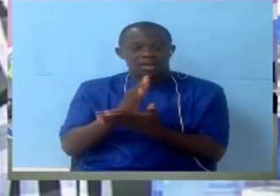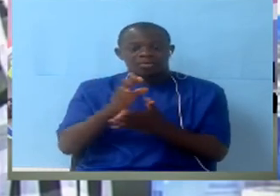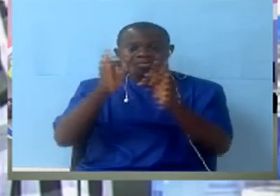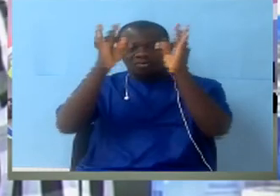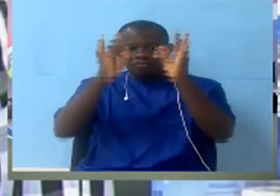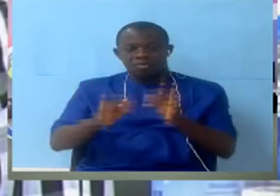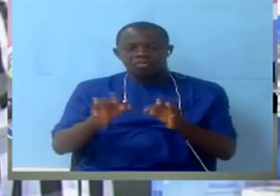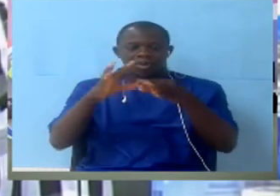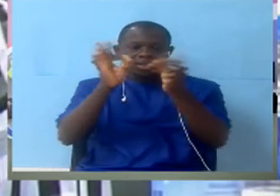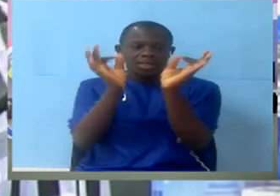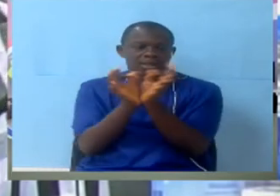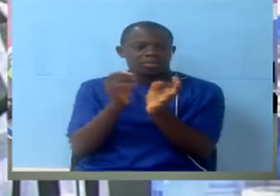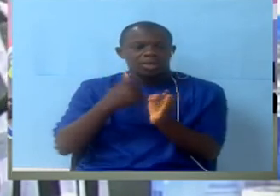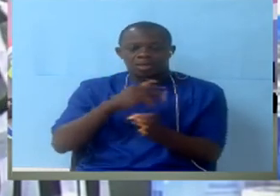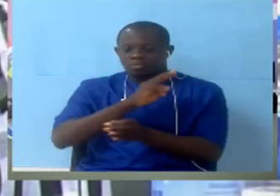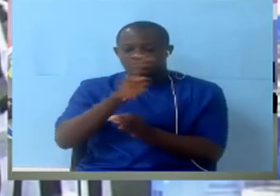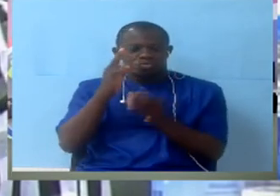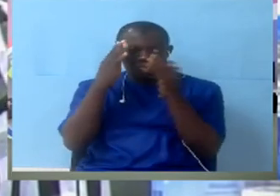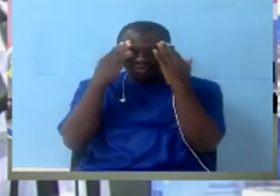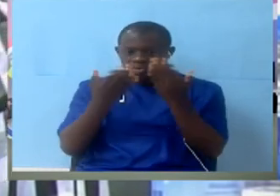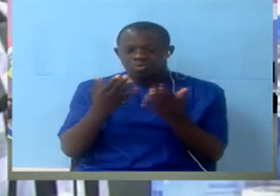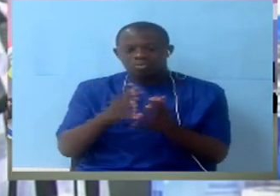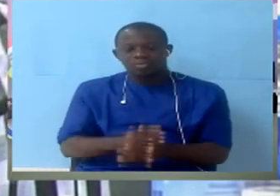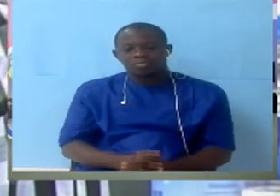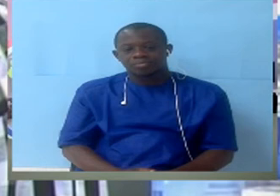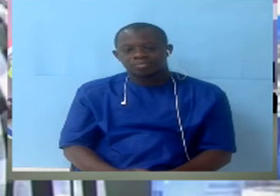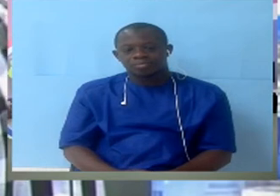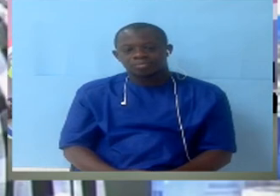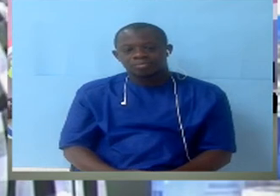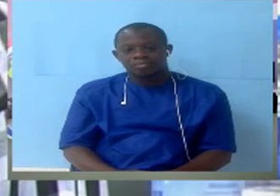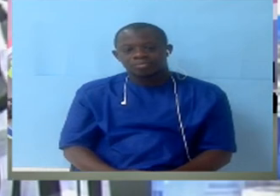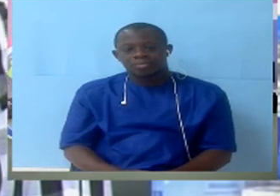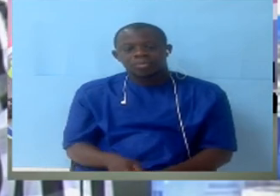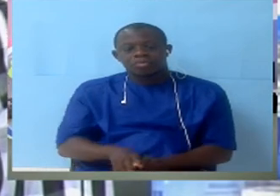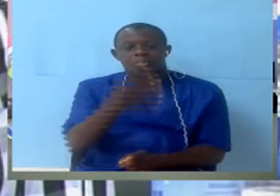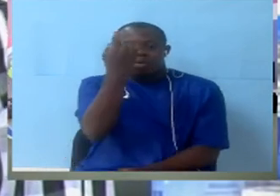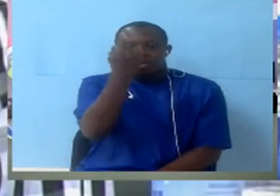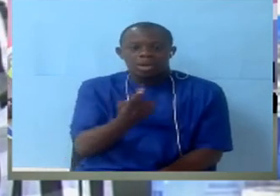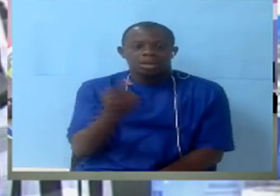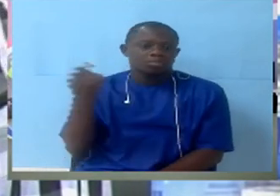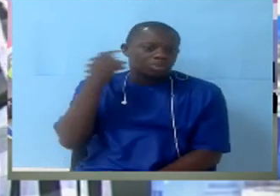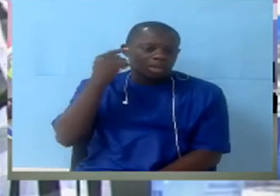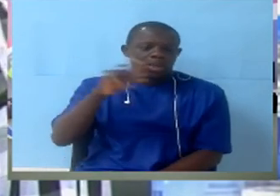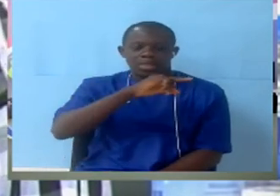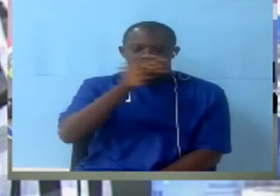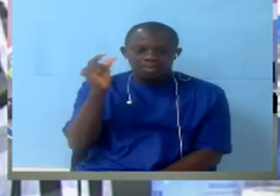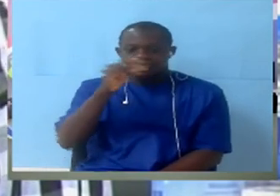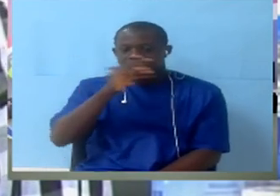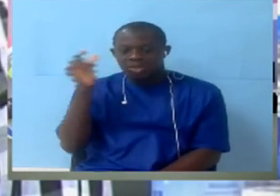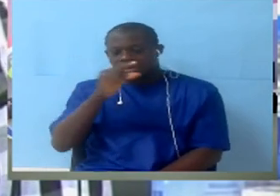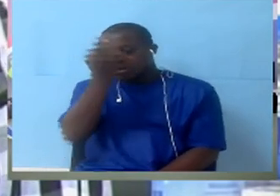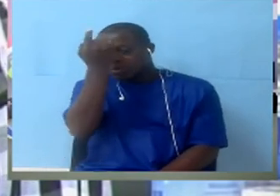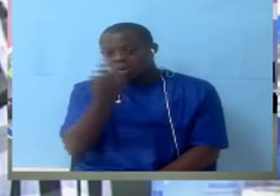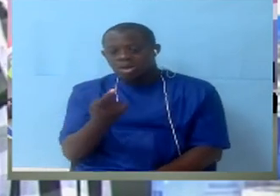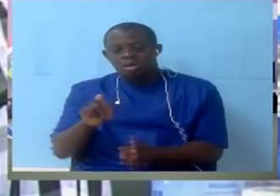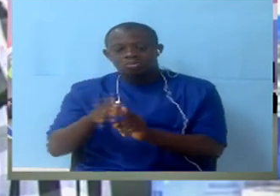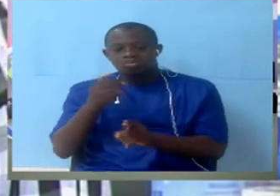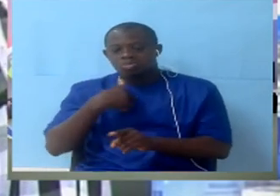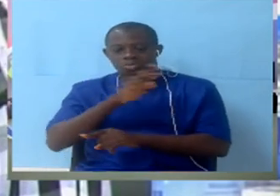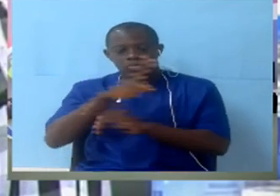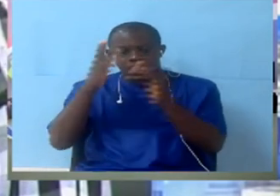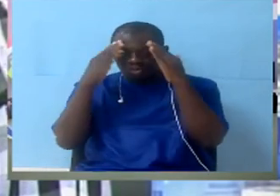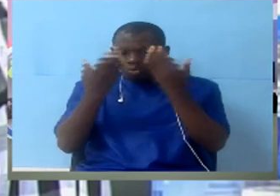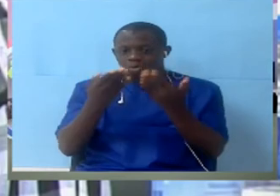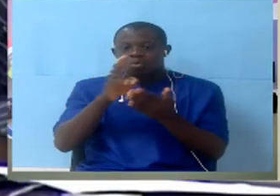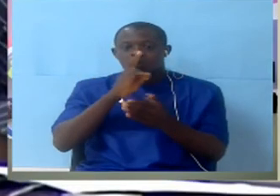formed. Bulldozer. Different kato mo nyama. But man actually, the man team from form. I just hear their name, bulldozer, but I don't know who formed